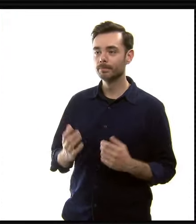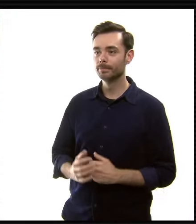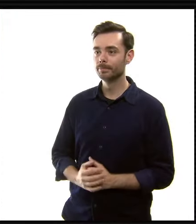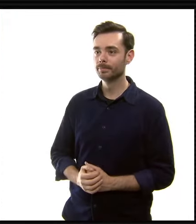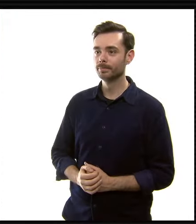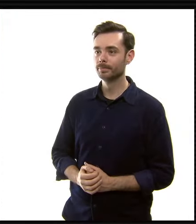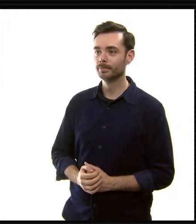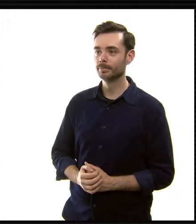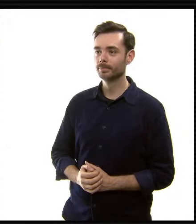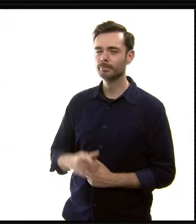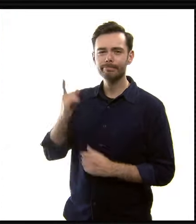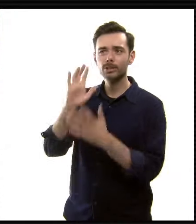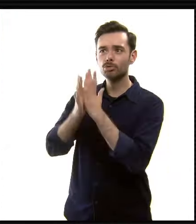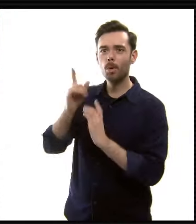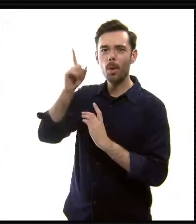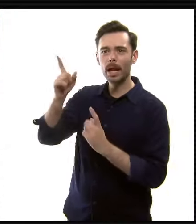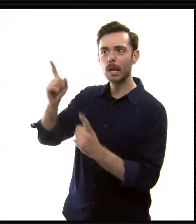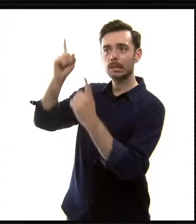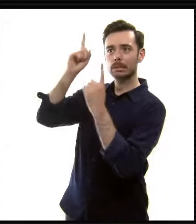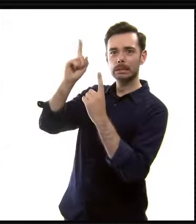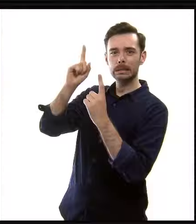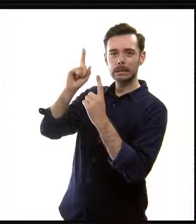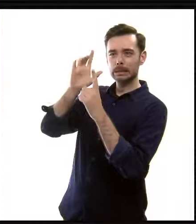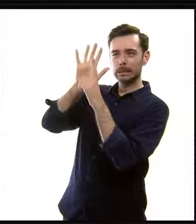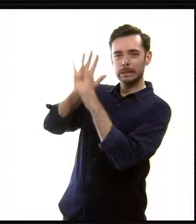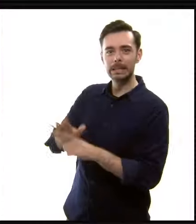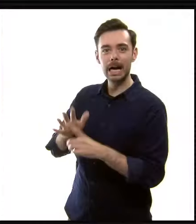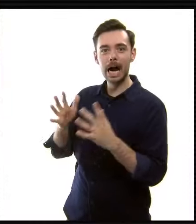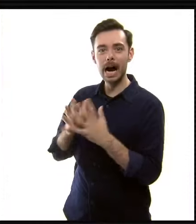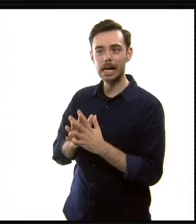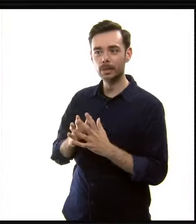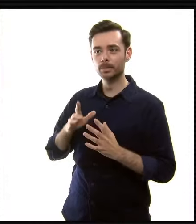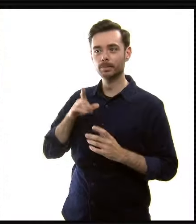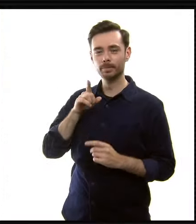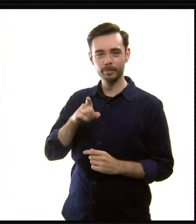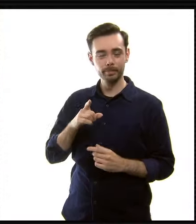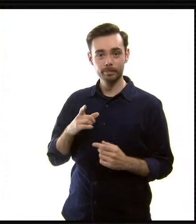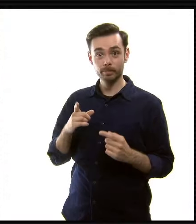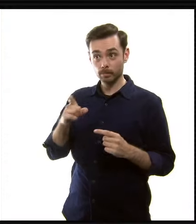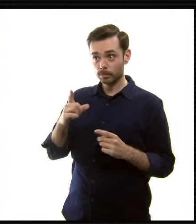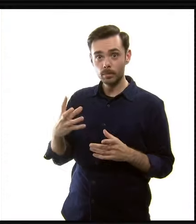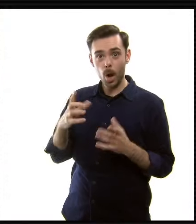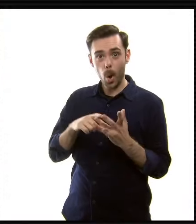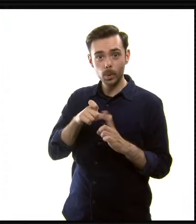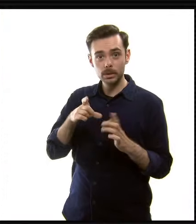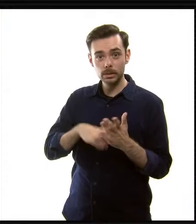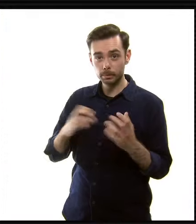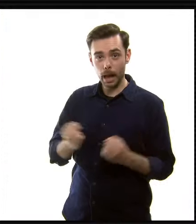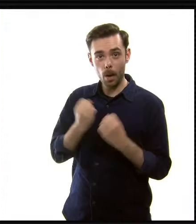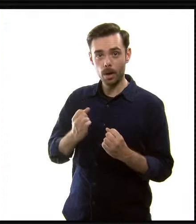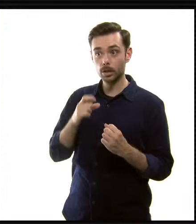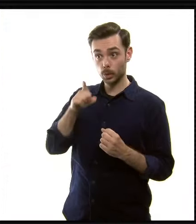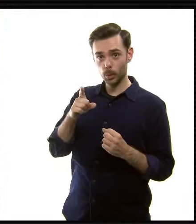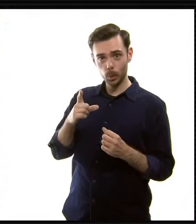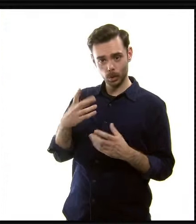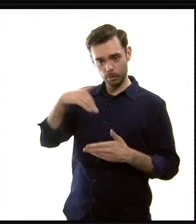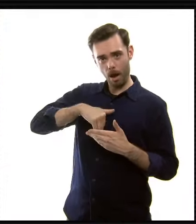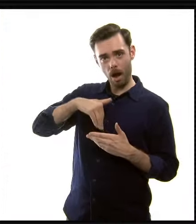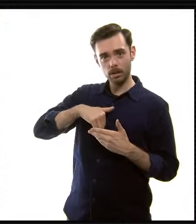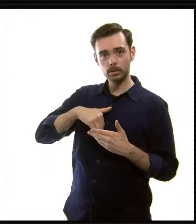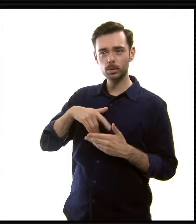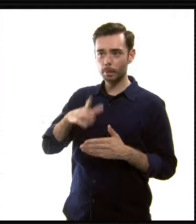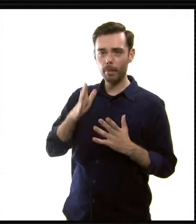destroy the Overlord is the power of the Oni. You're part Oni too. You must embrace your Oni